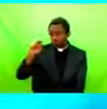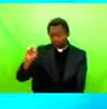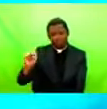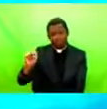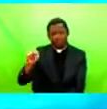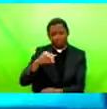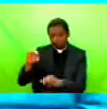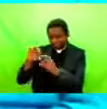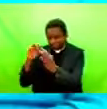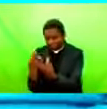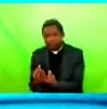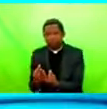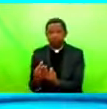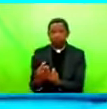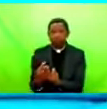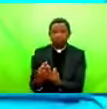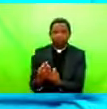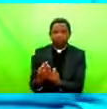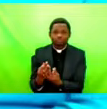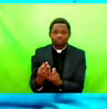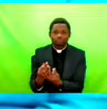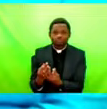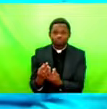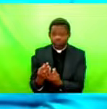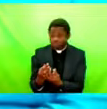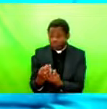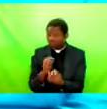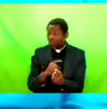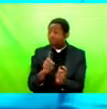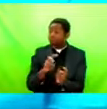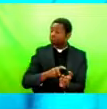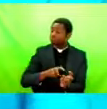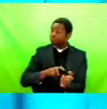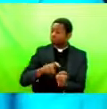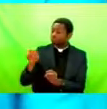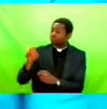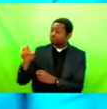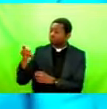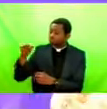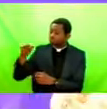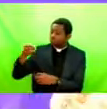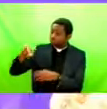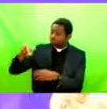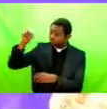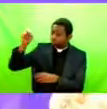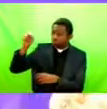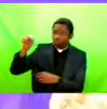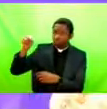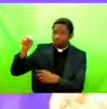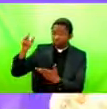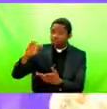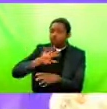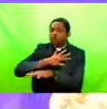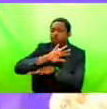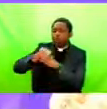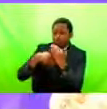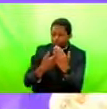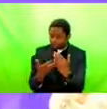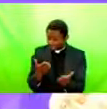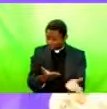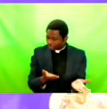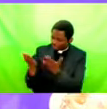equipment I carried, he bought them single-handed. And at that time, it was more than 60,000. Every